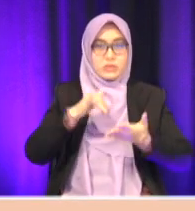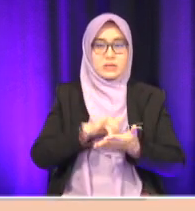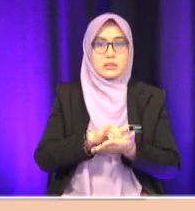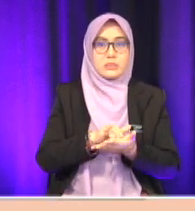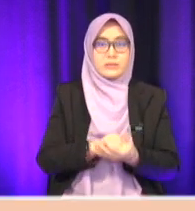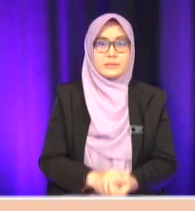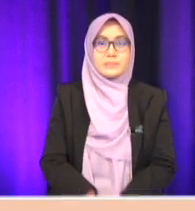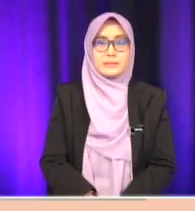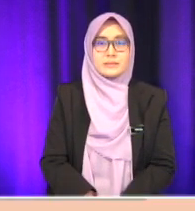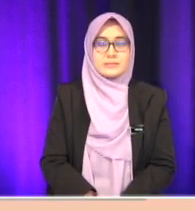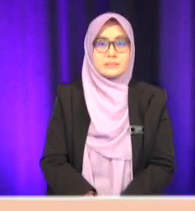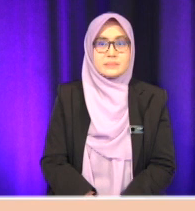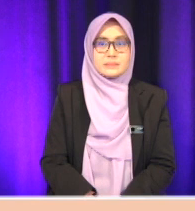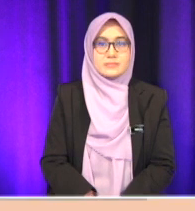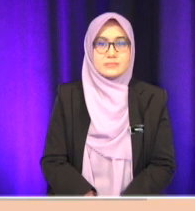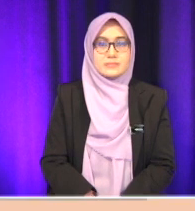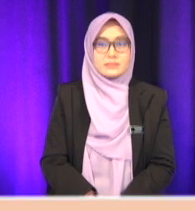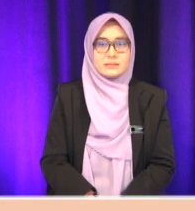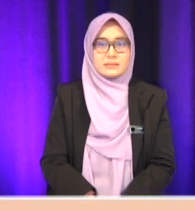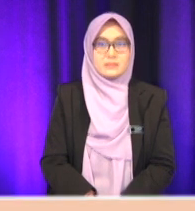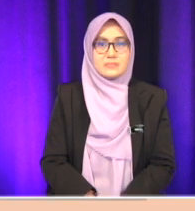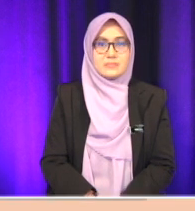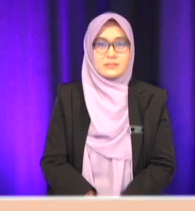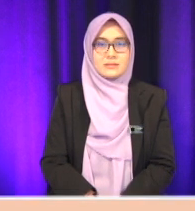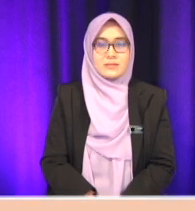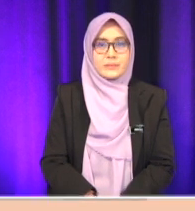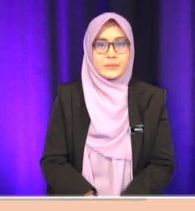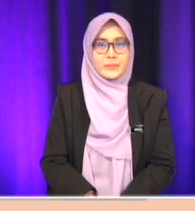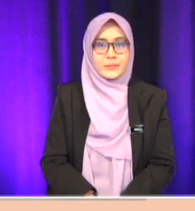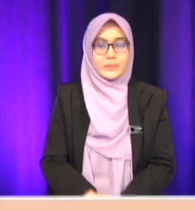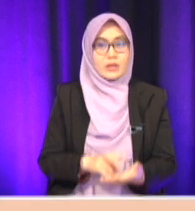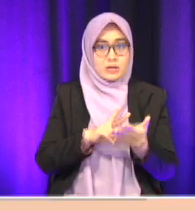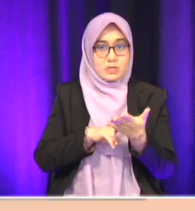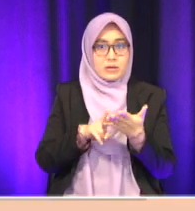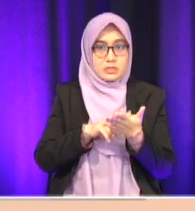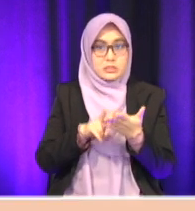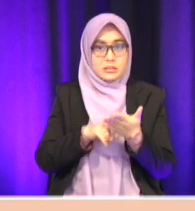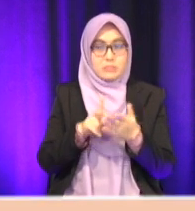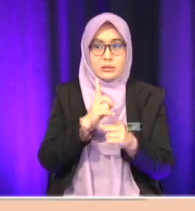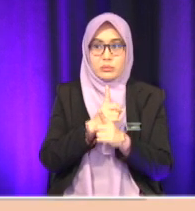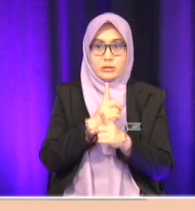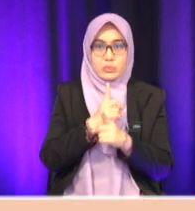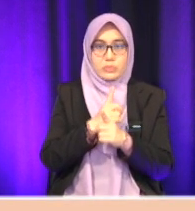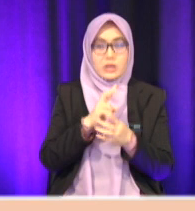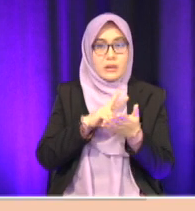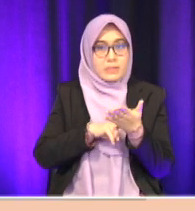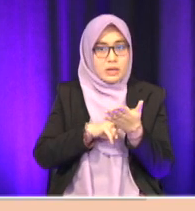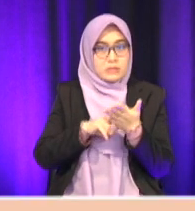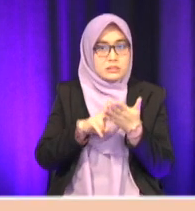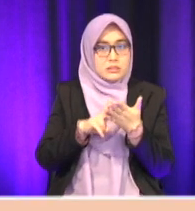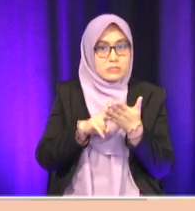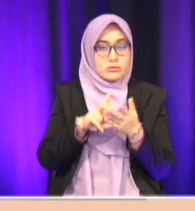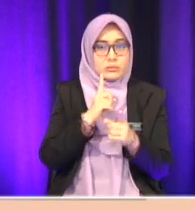animal. Some estimates blank that sales of pangolins now account for up